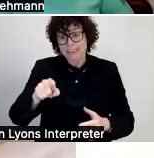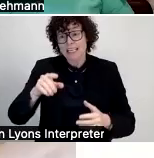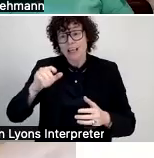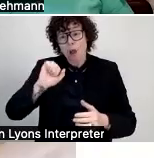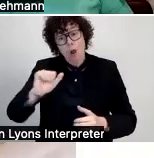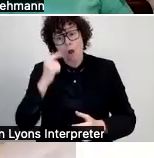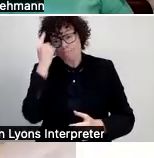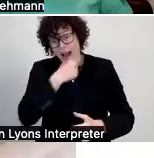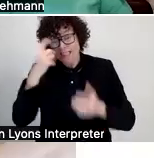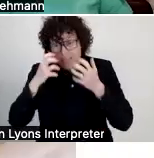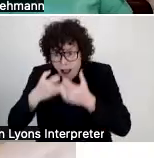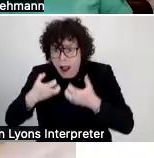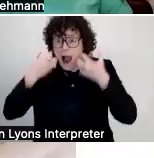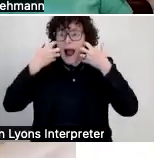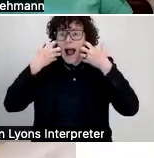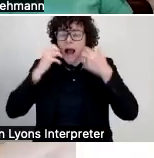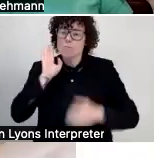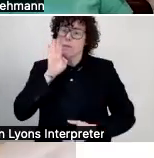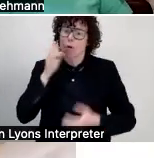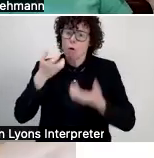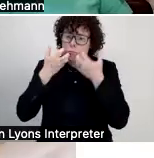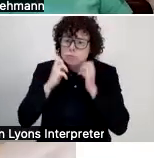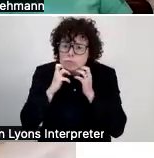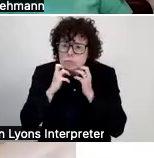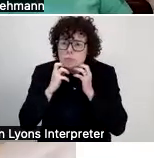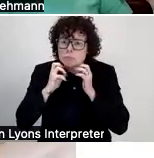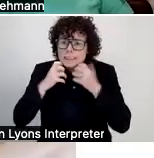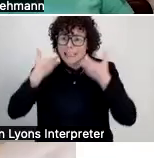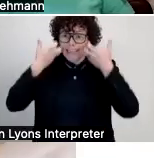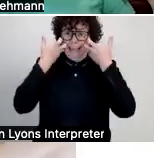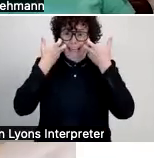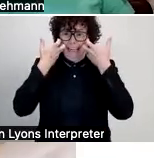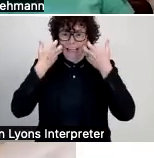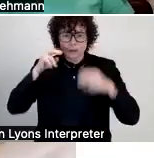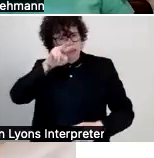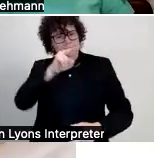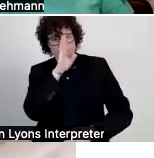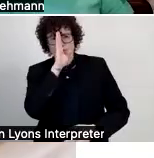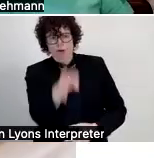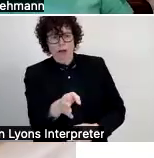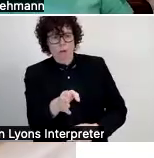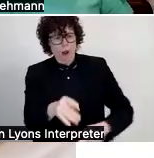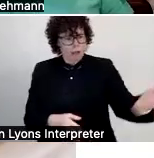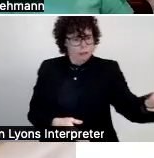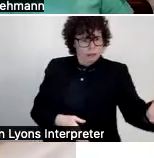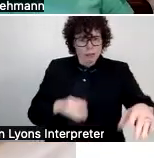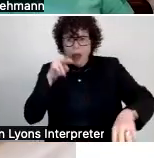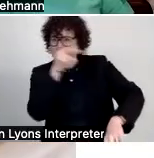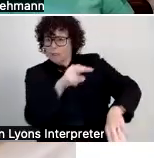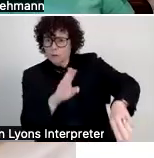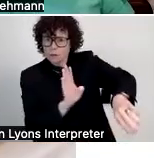that to her. And you see the difference between the picture